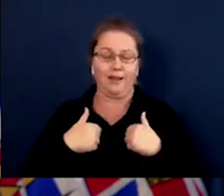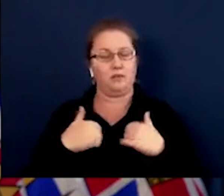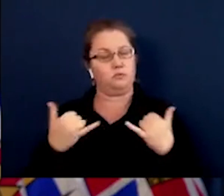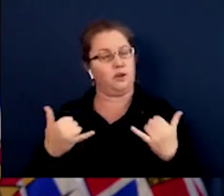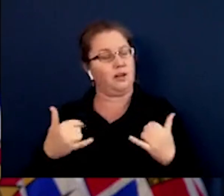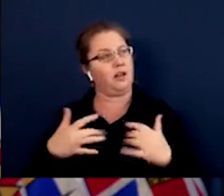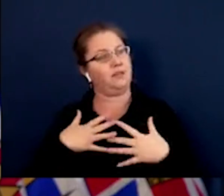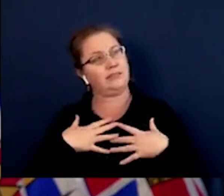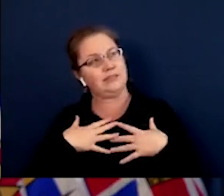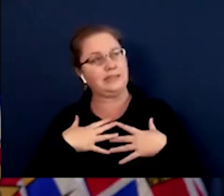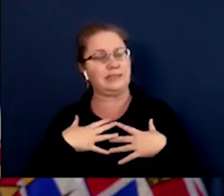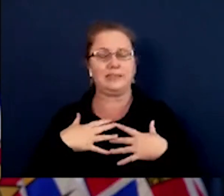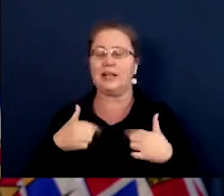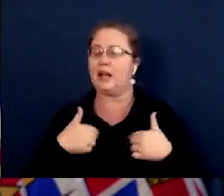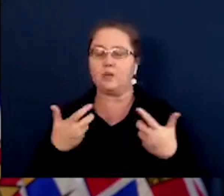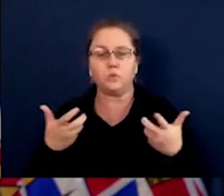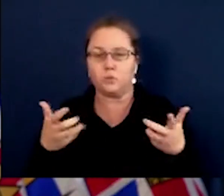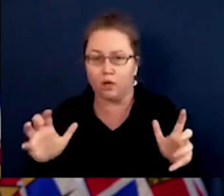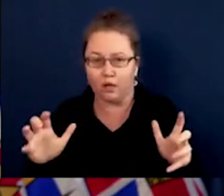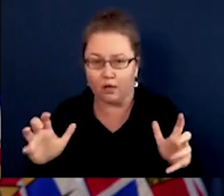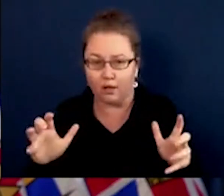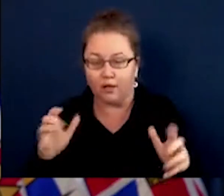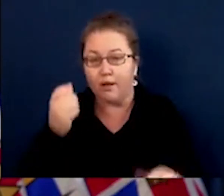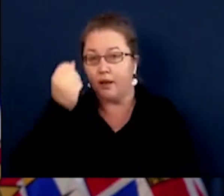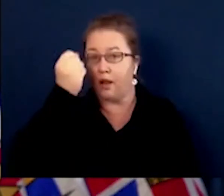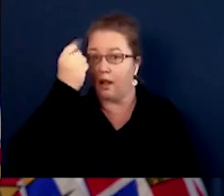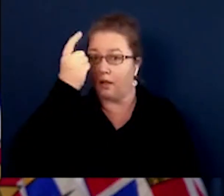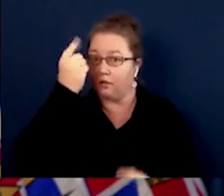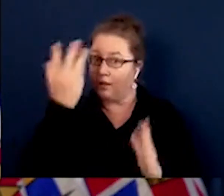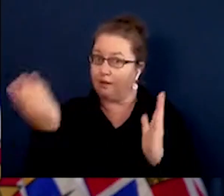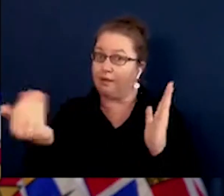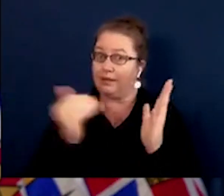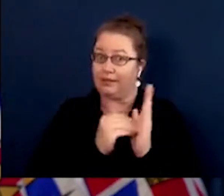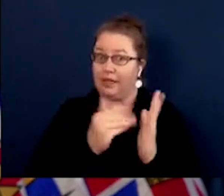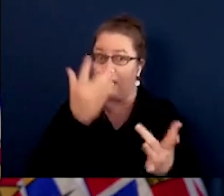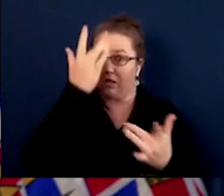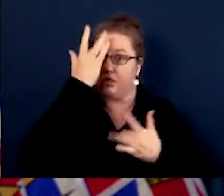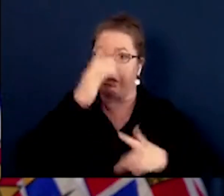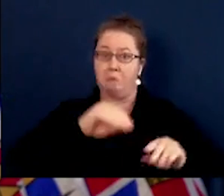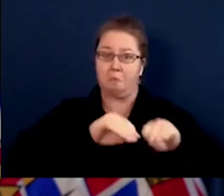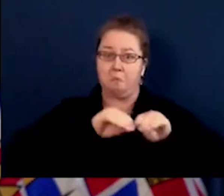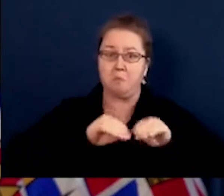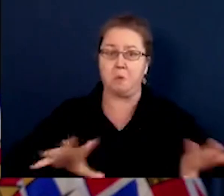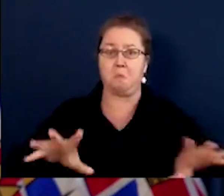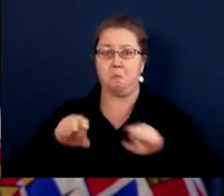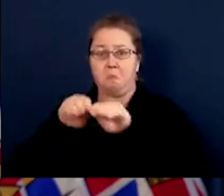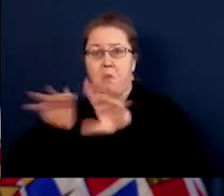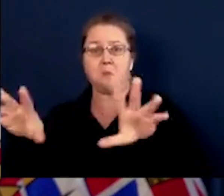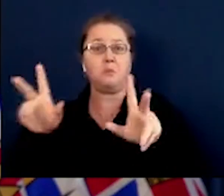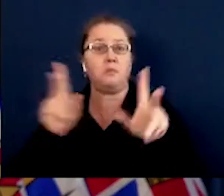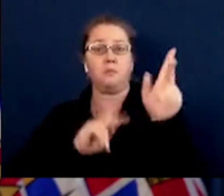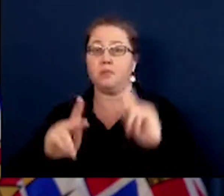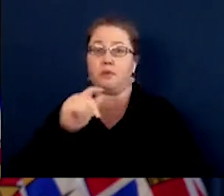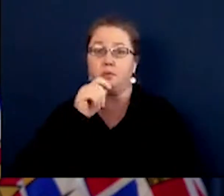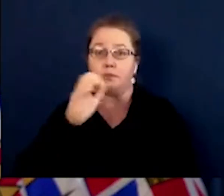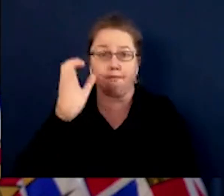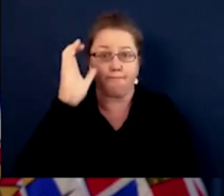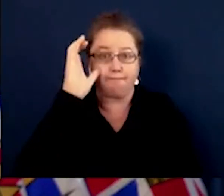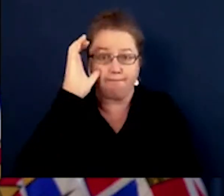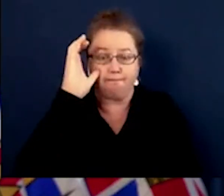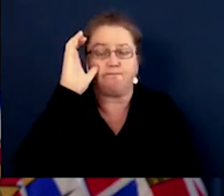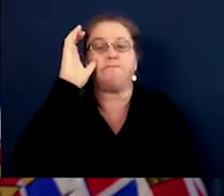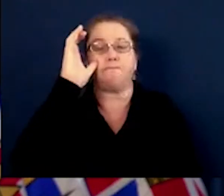before, if there is a major source of transmission, additional measures can and will be put in place if they're